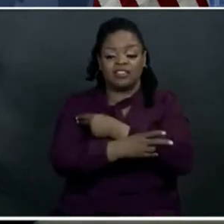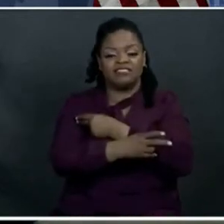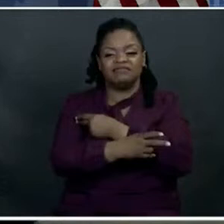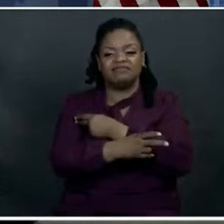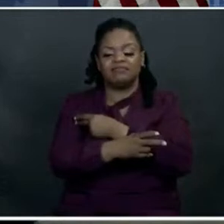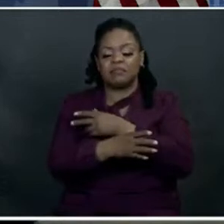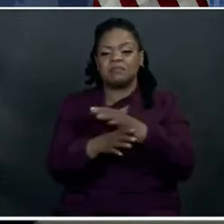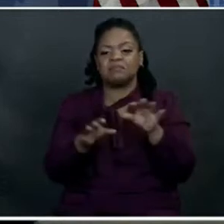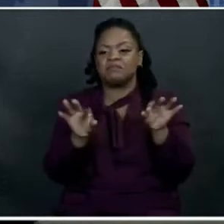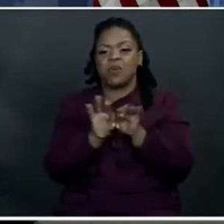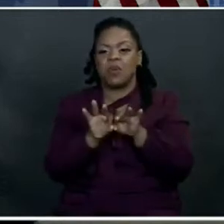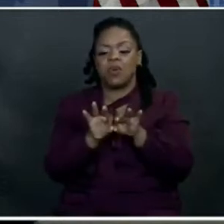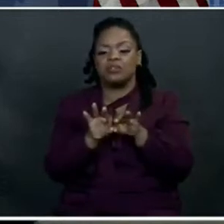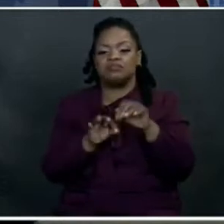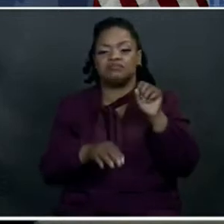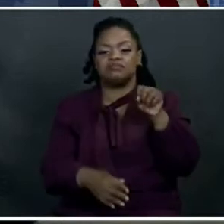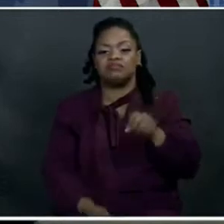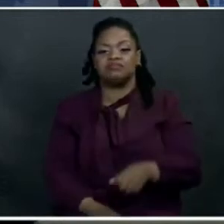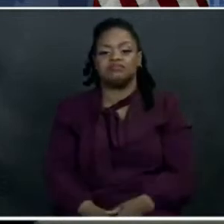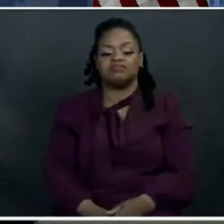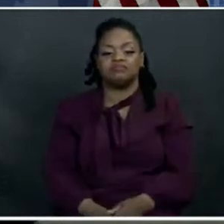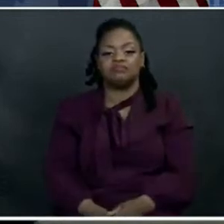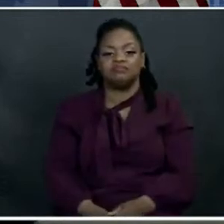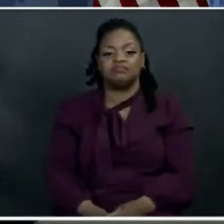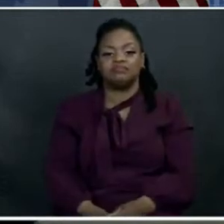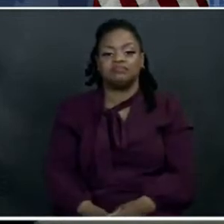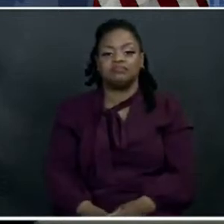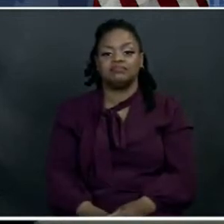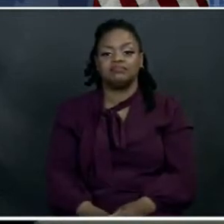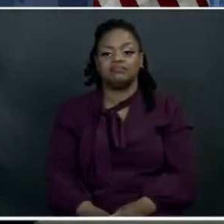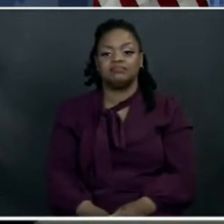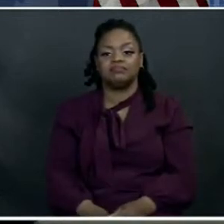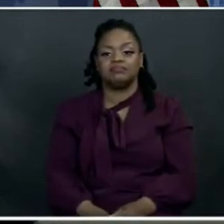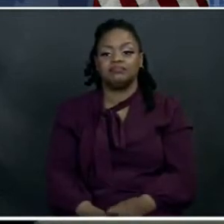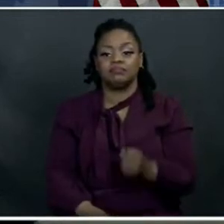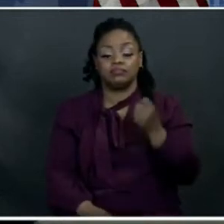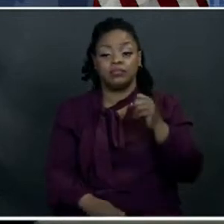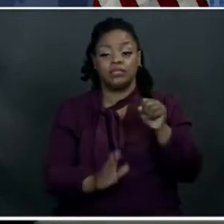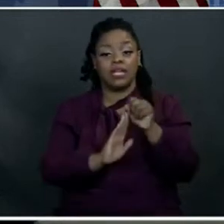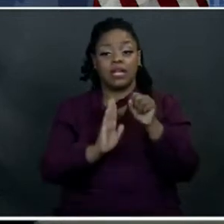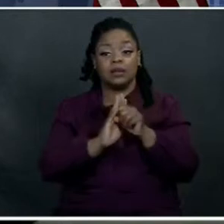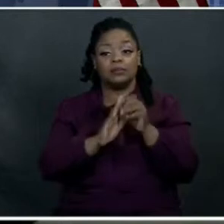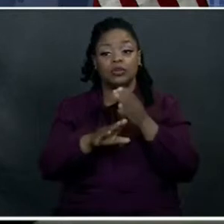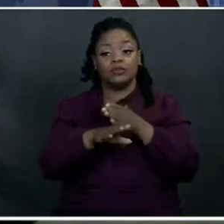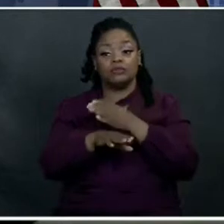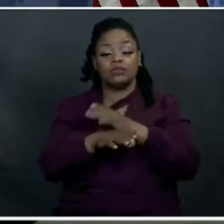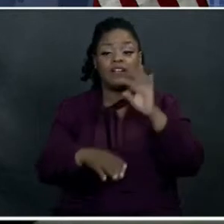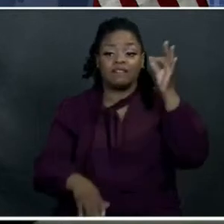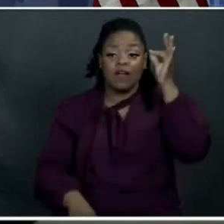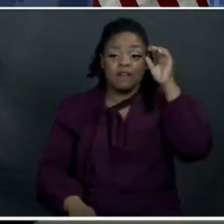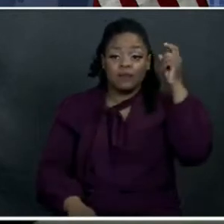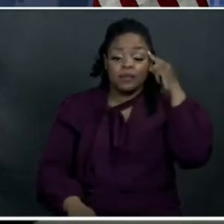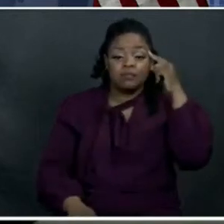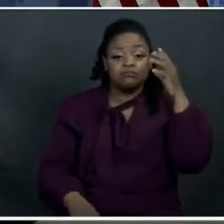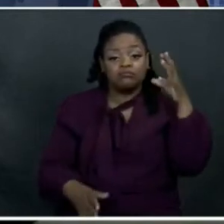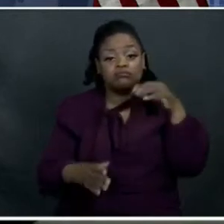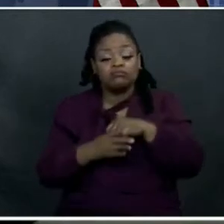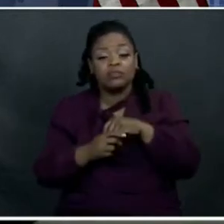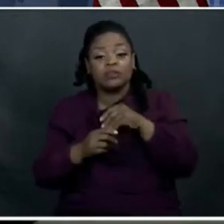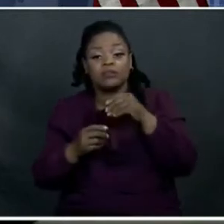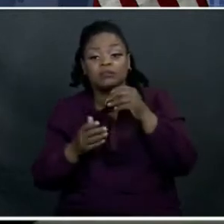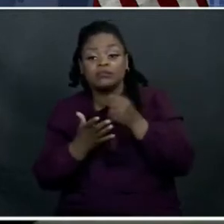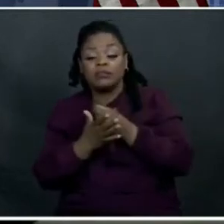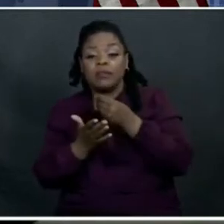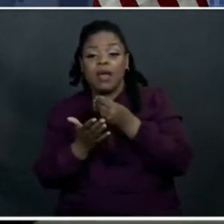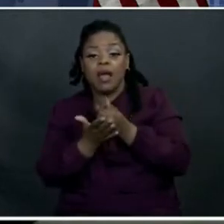guidelines, as Dr. Walensky said earlier. So states are getting better. The federal government is ramping up its support. We've got a long